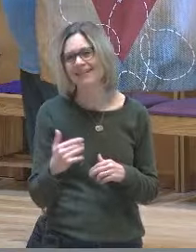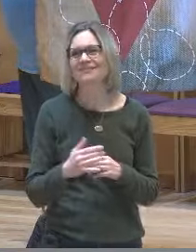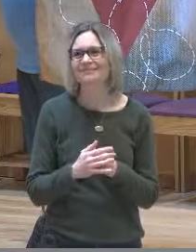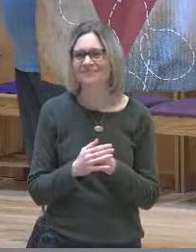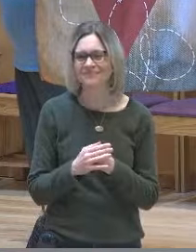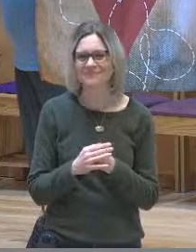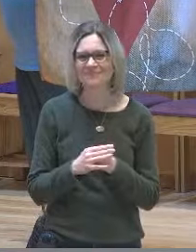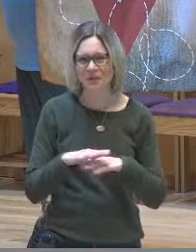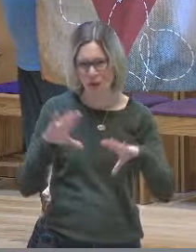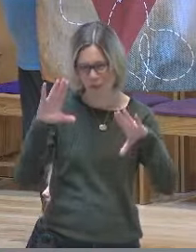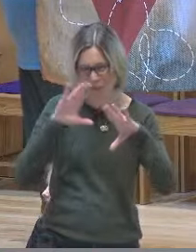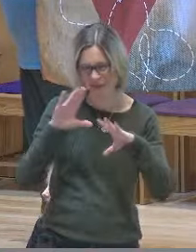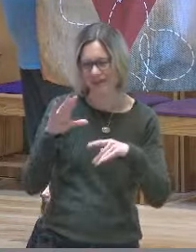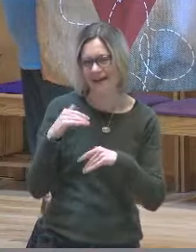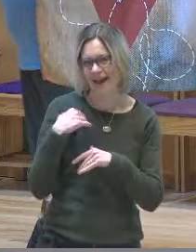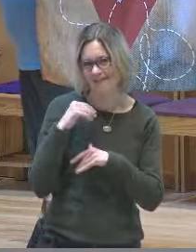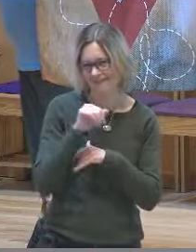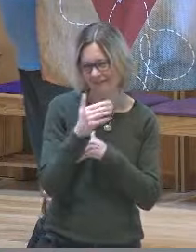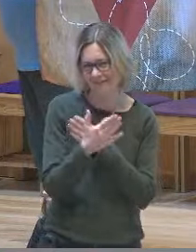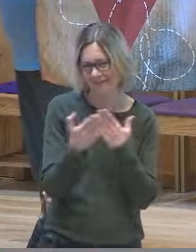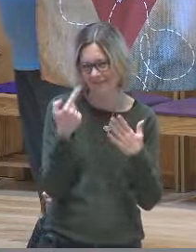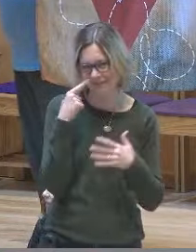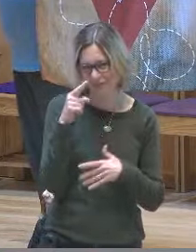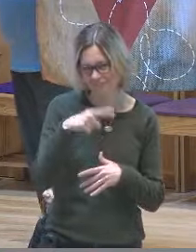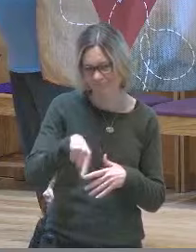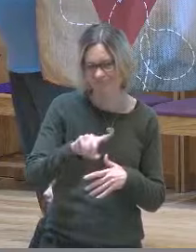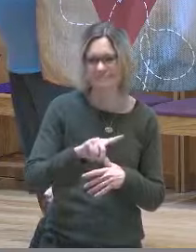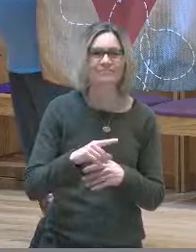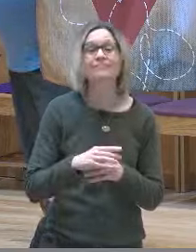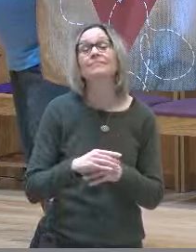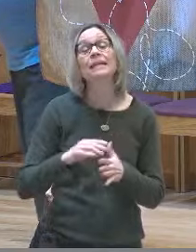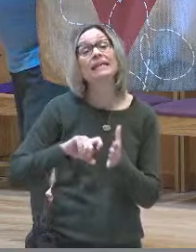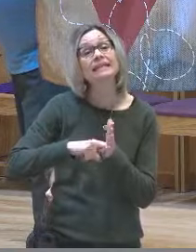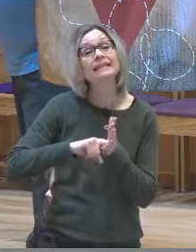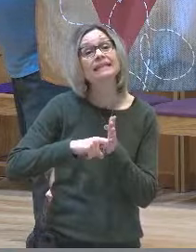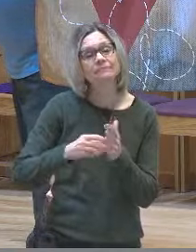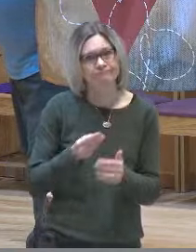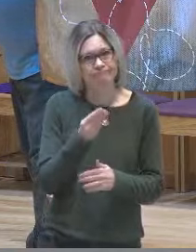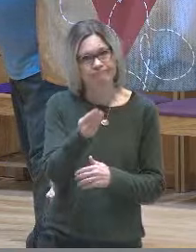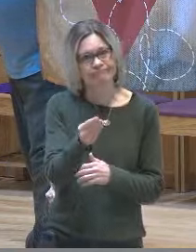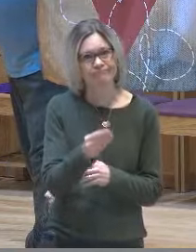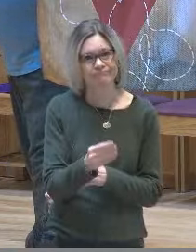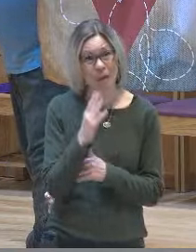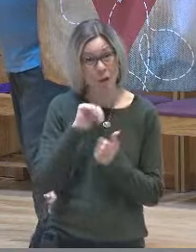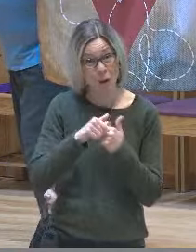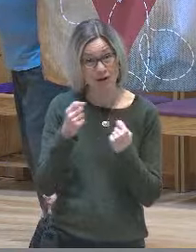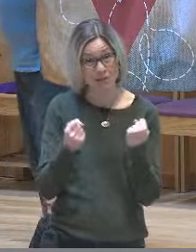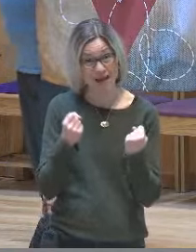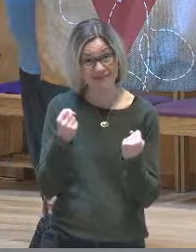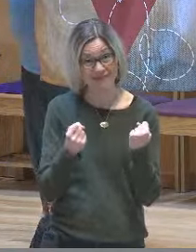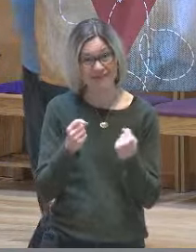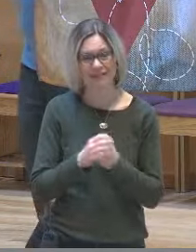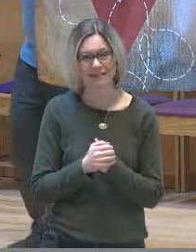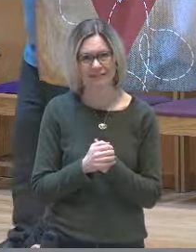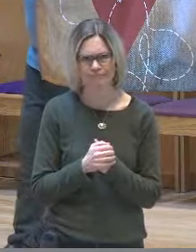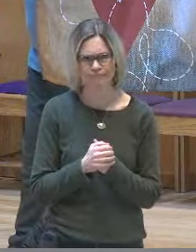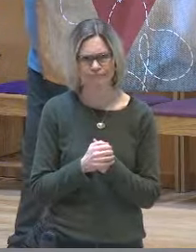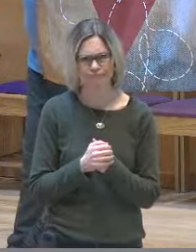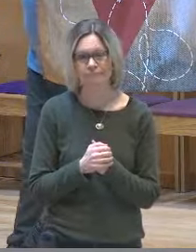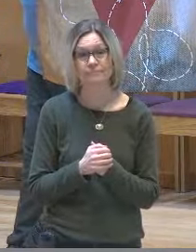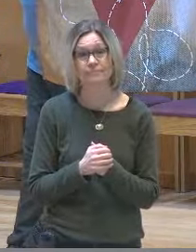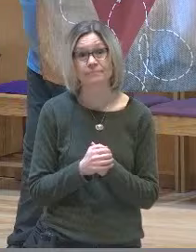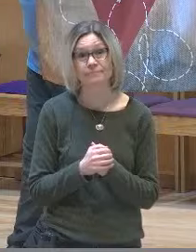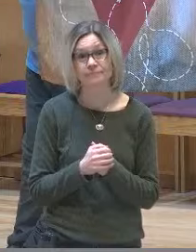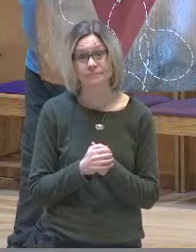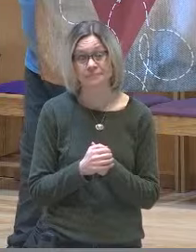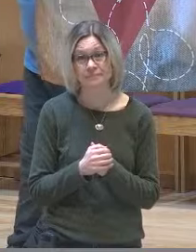Don't worry, Asher. We're getting back to this. So, I gave you my keys to my car. Do you know how to drive? No, right? Do you